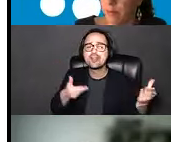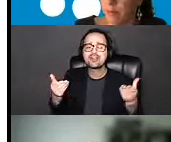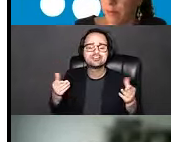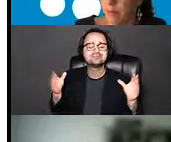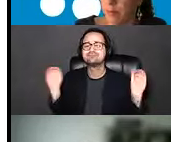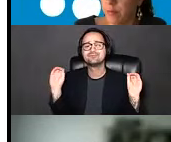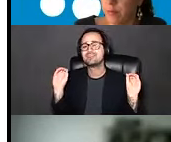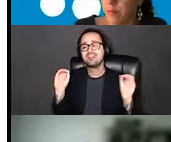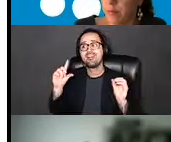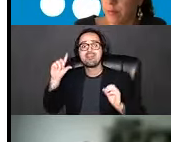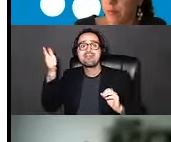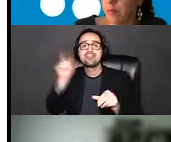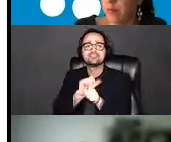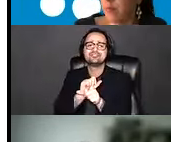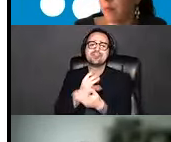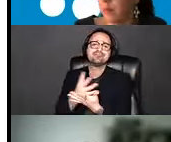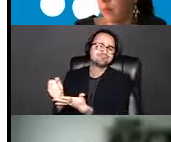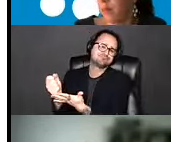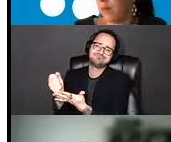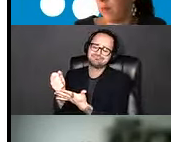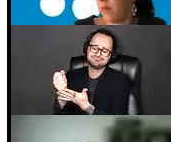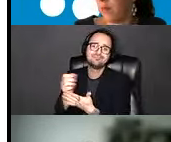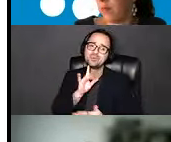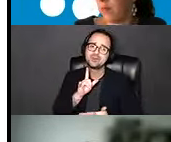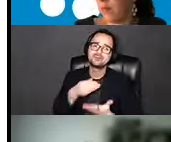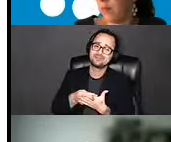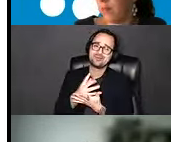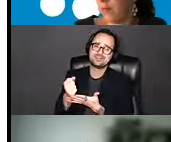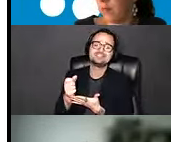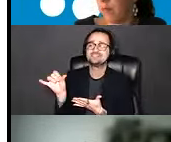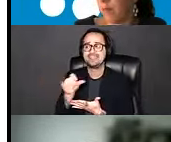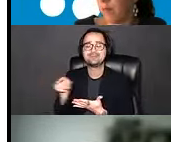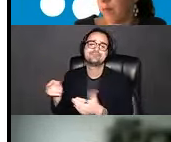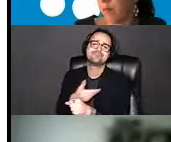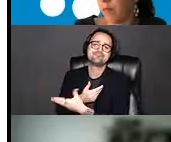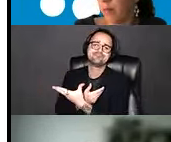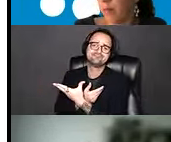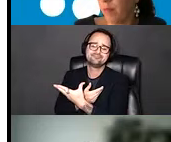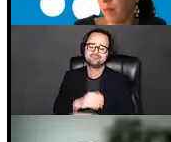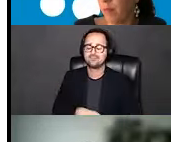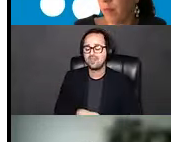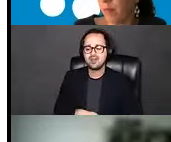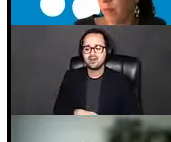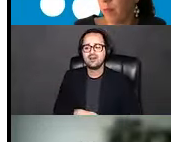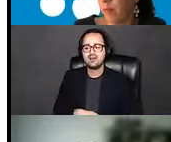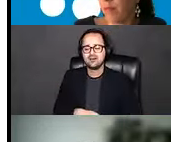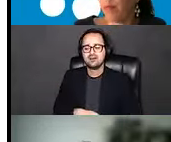because they won't have jobs when the rescue plan money ends. And I